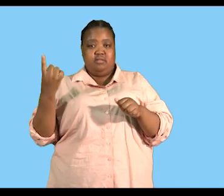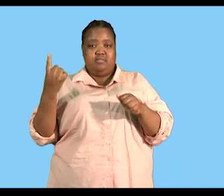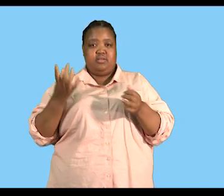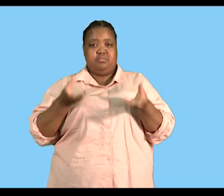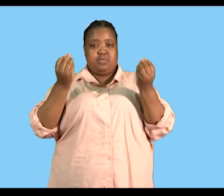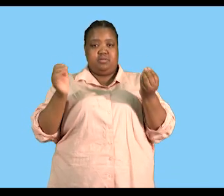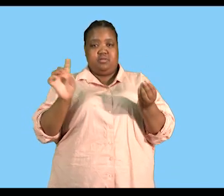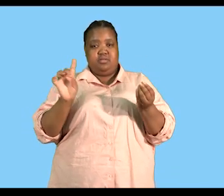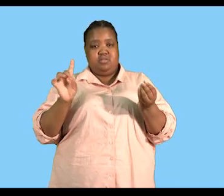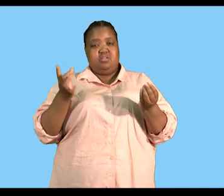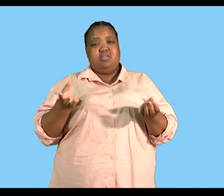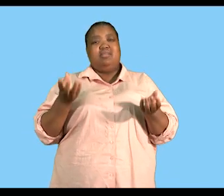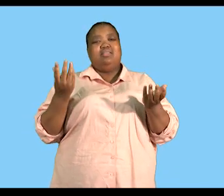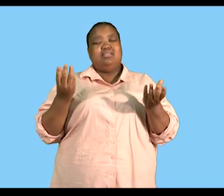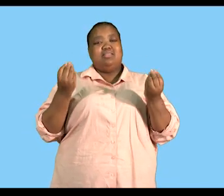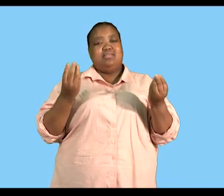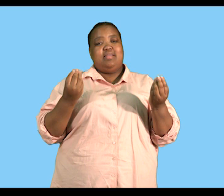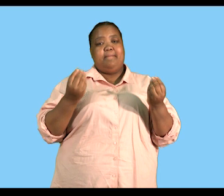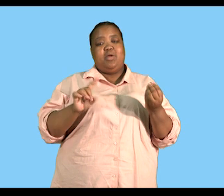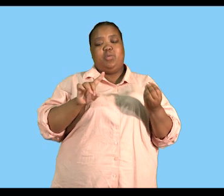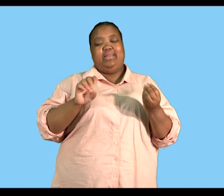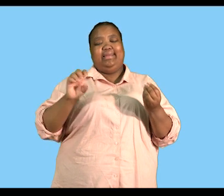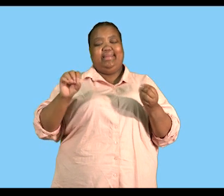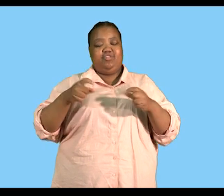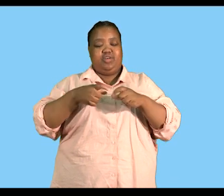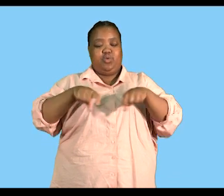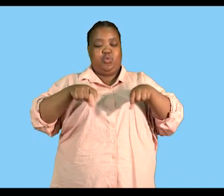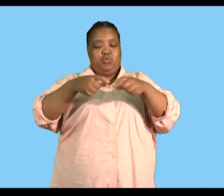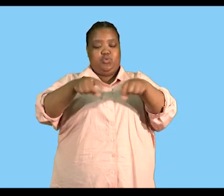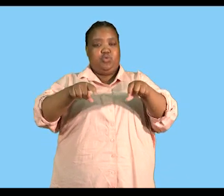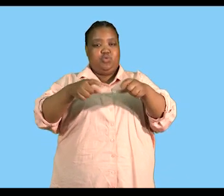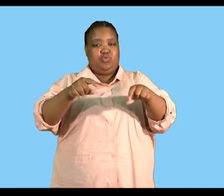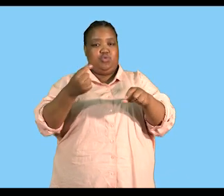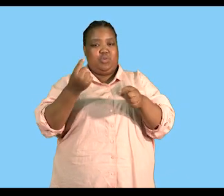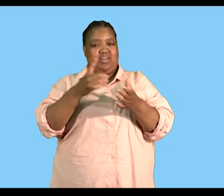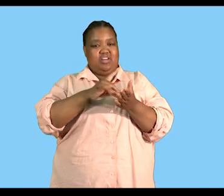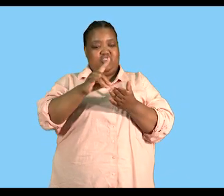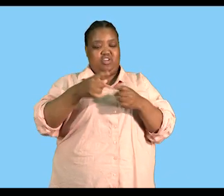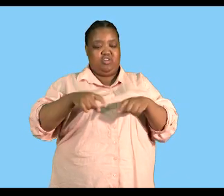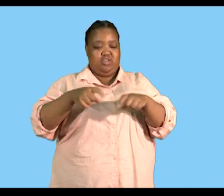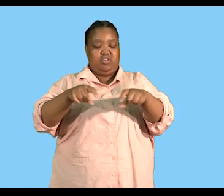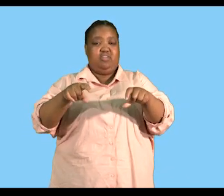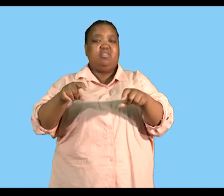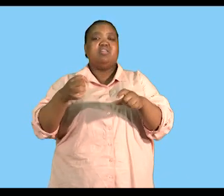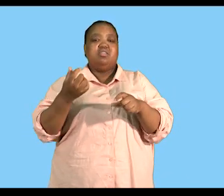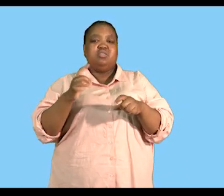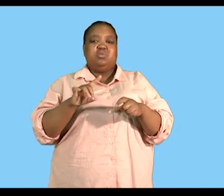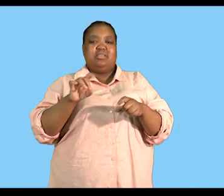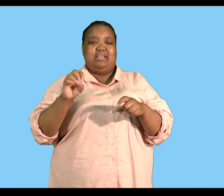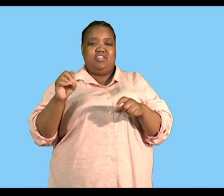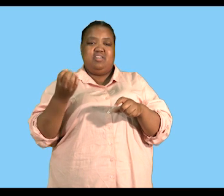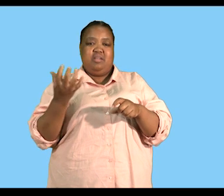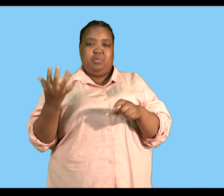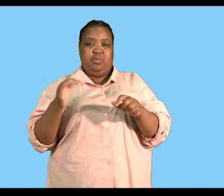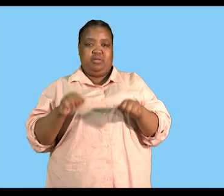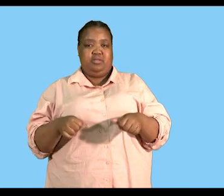you need to find the number of 100 Rand notes in the amount that you are given. So in this case we